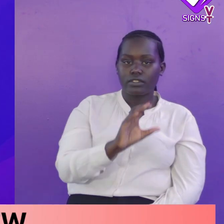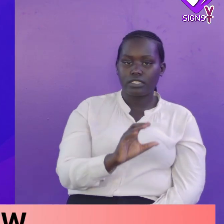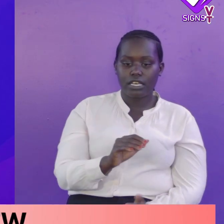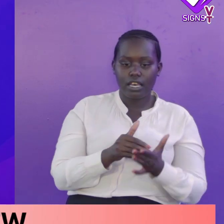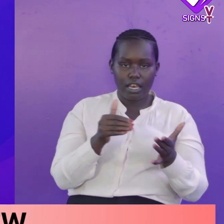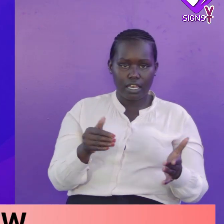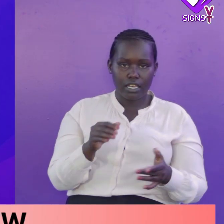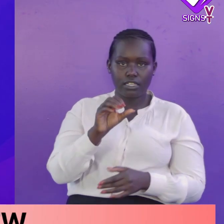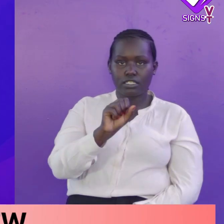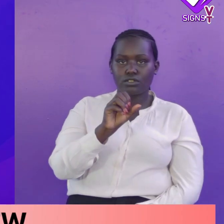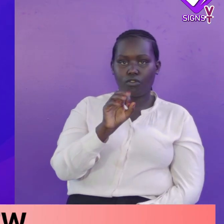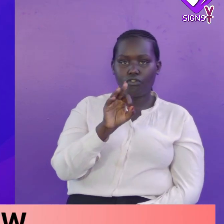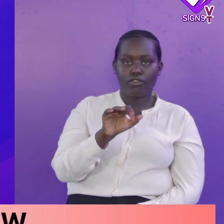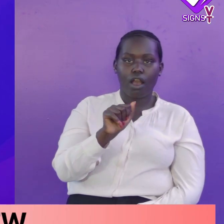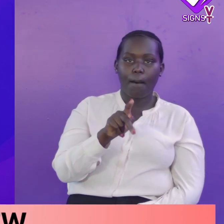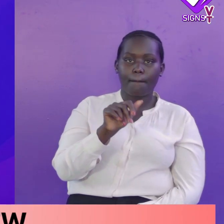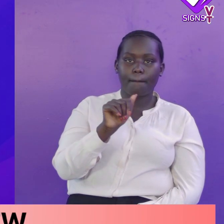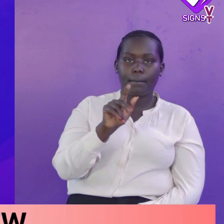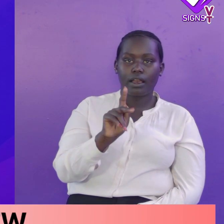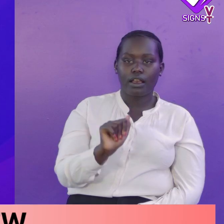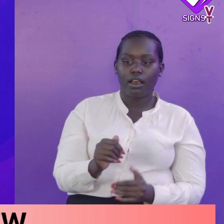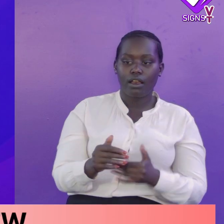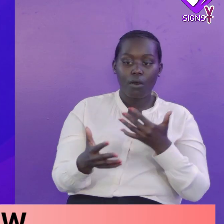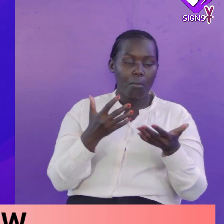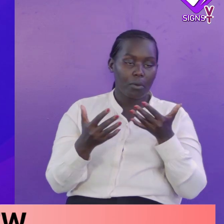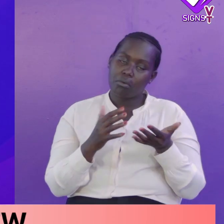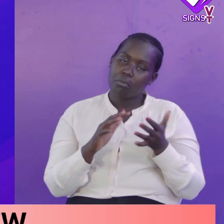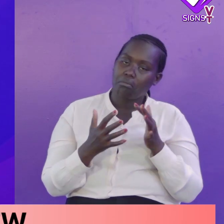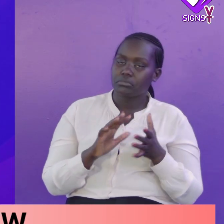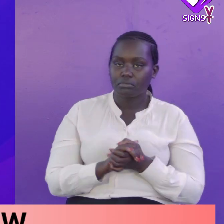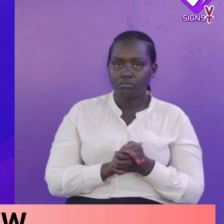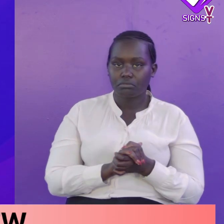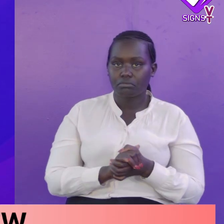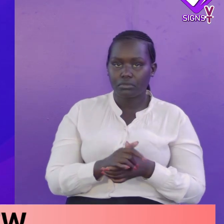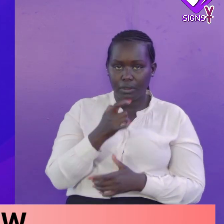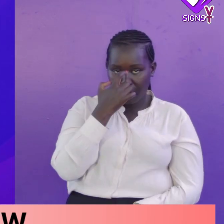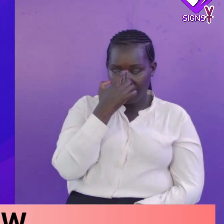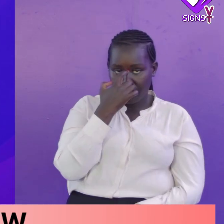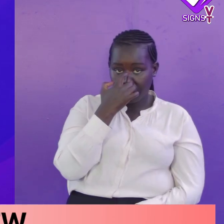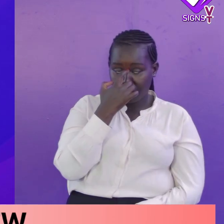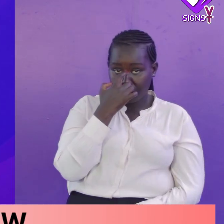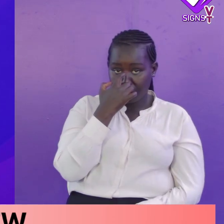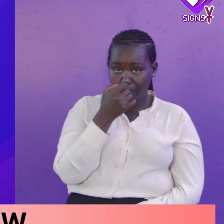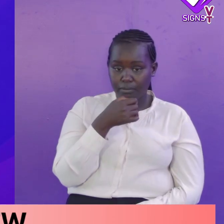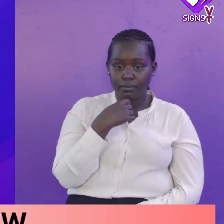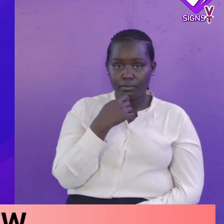against Sofapaka. Or maybe we predict. Yeah, Tusker FC versus KCB. That's a tough one, but I